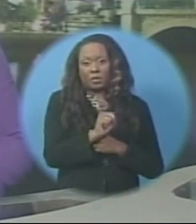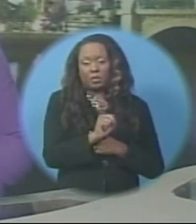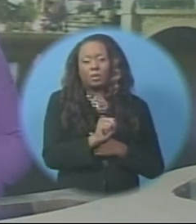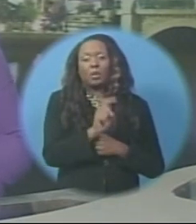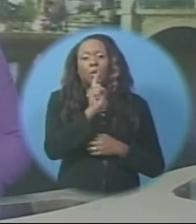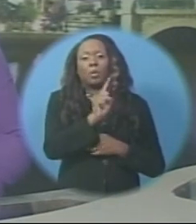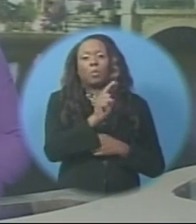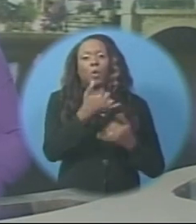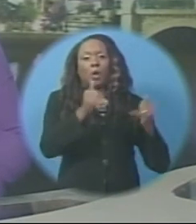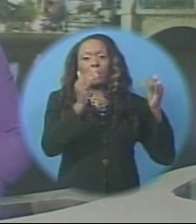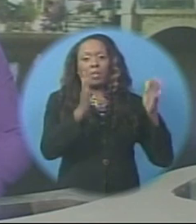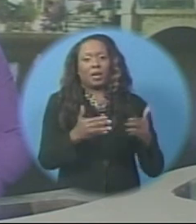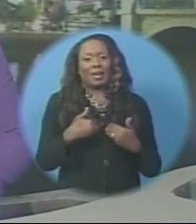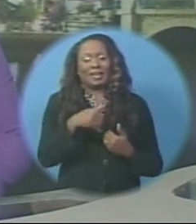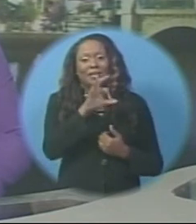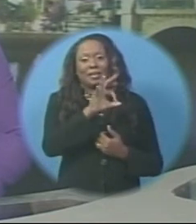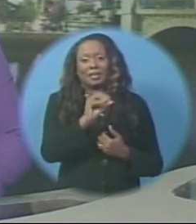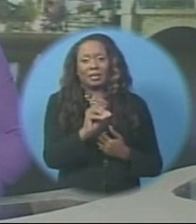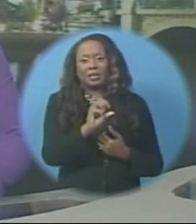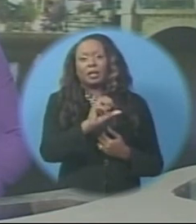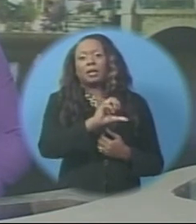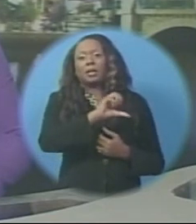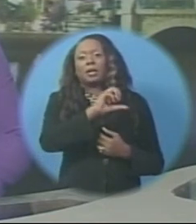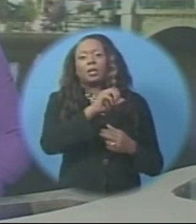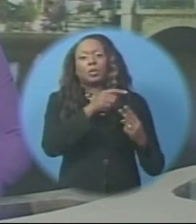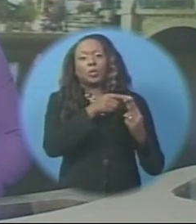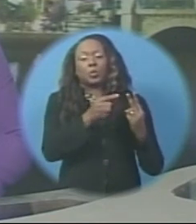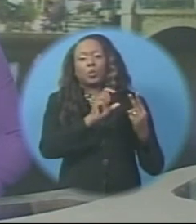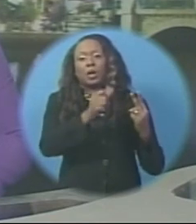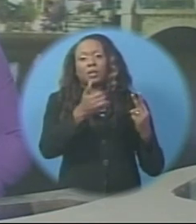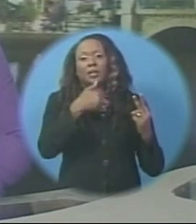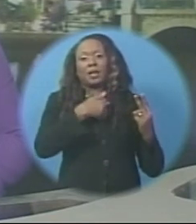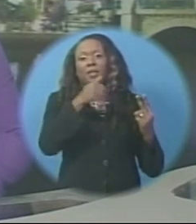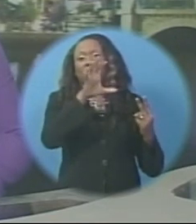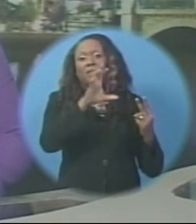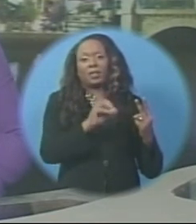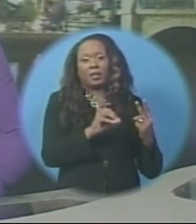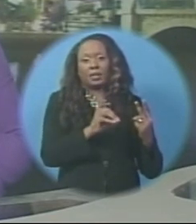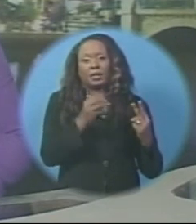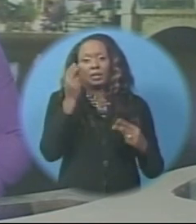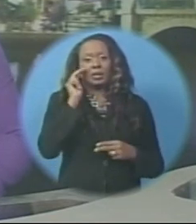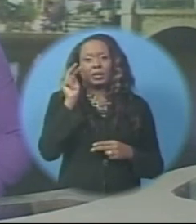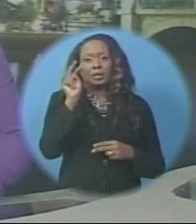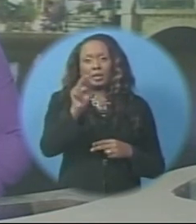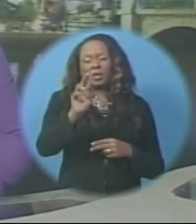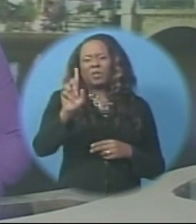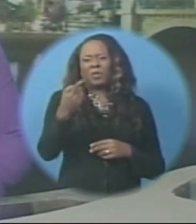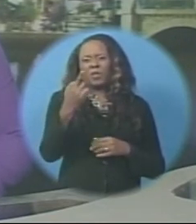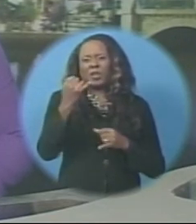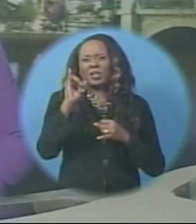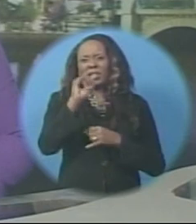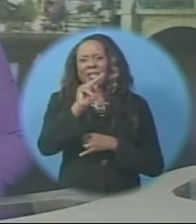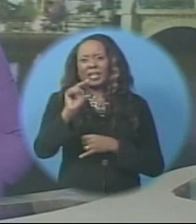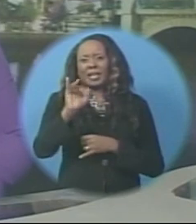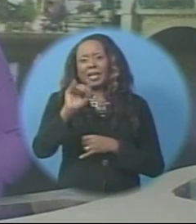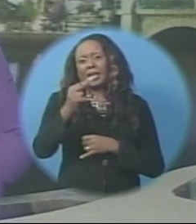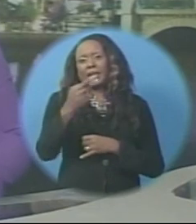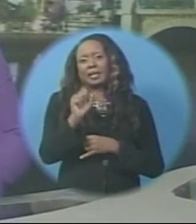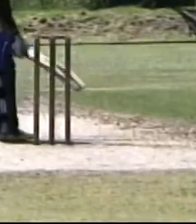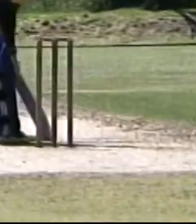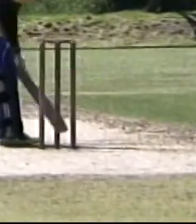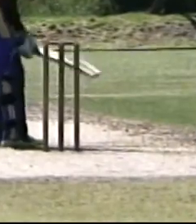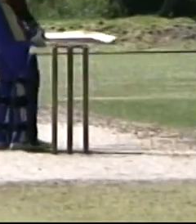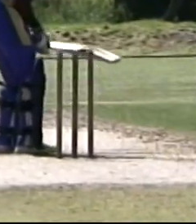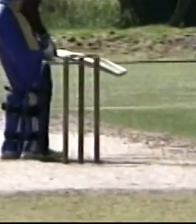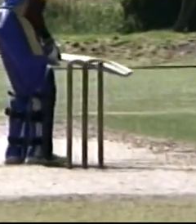top scored with 90, while Shea Hope and Roston Chase also made 50s. CBC's Mark C reports on that first innings.